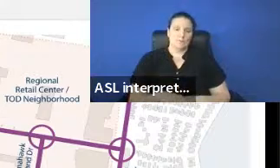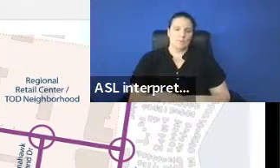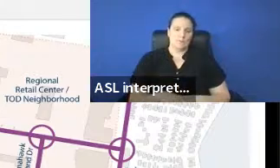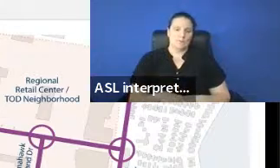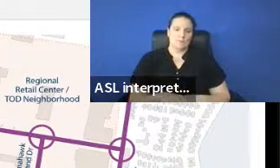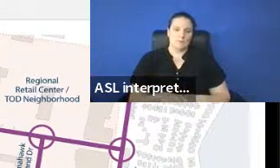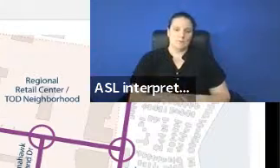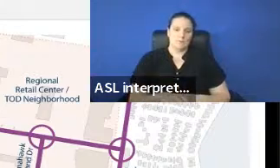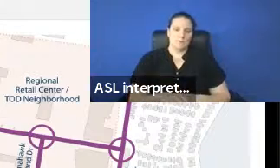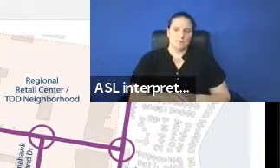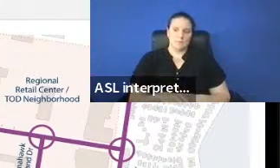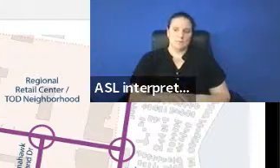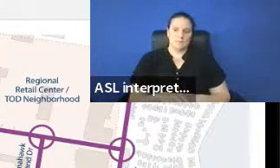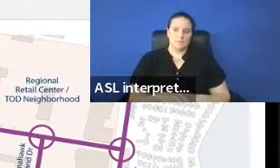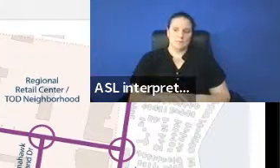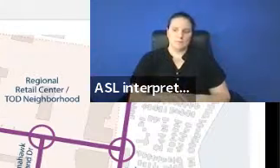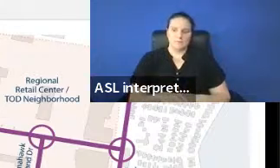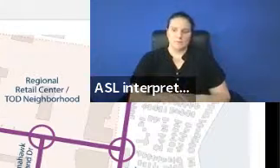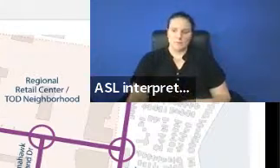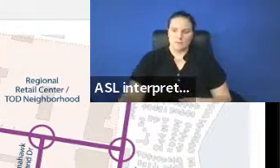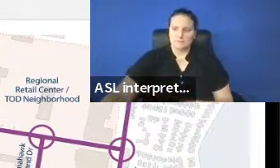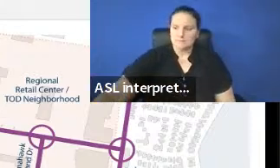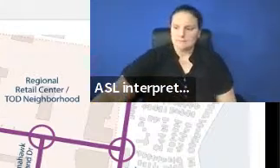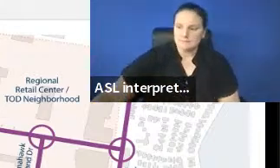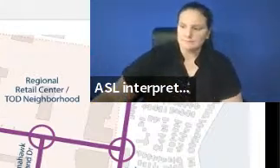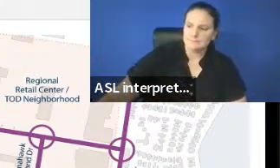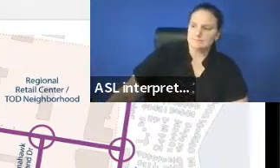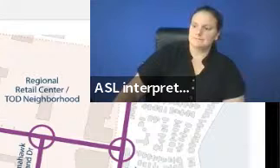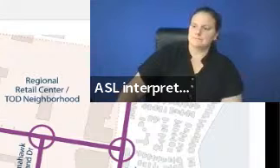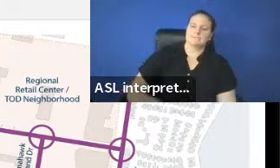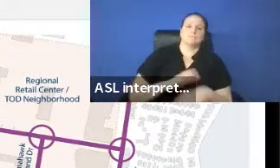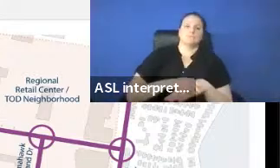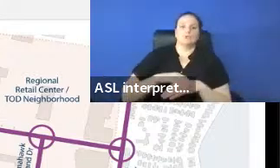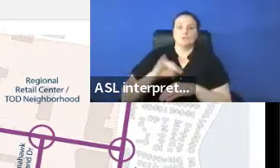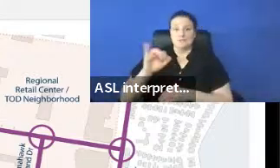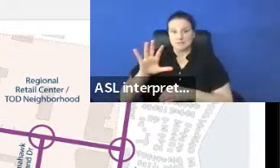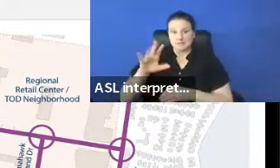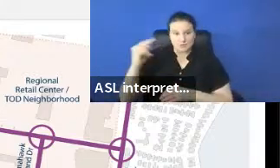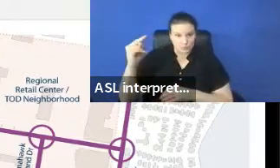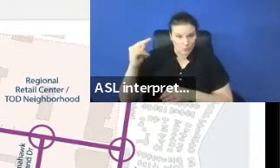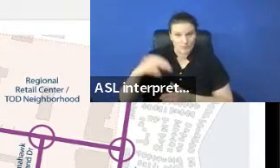then get on to I-5 North